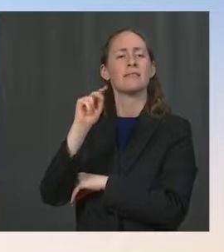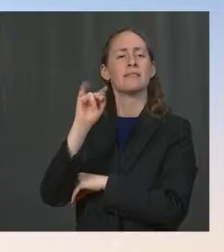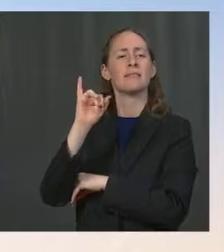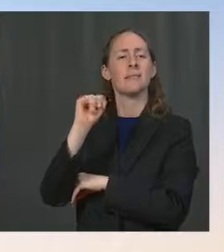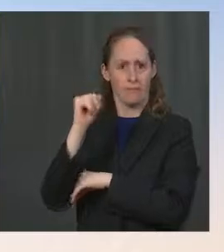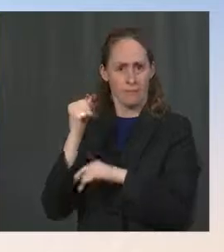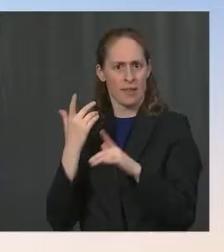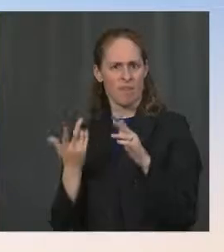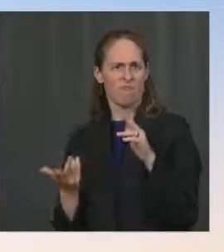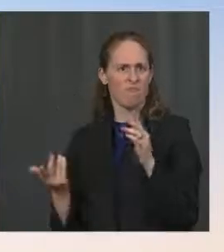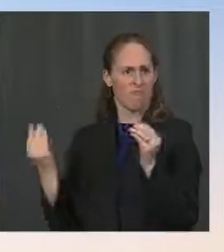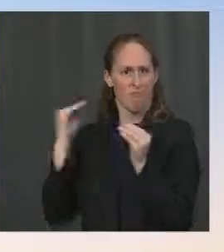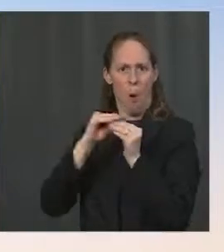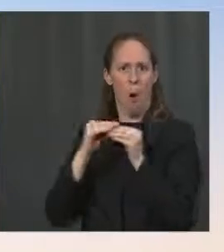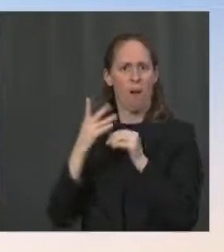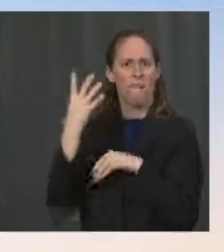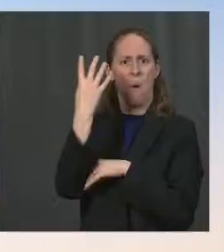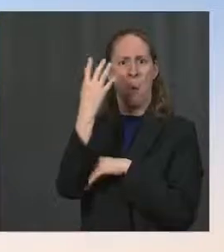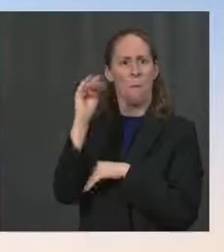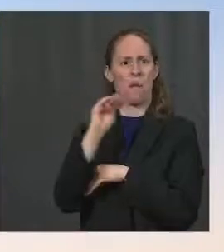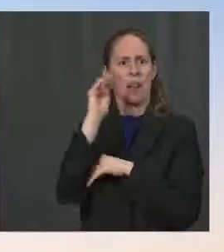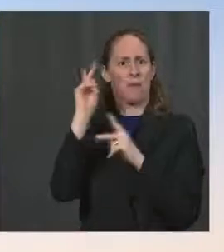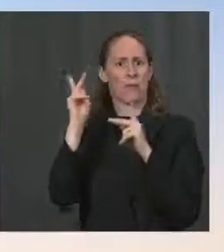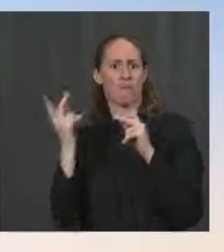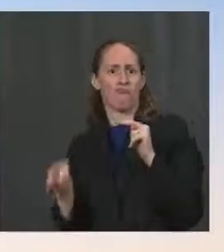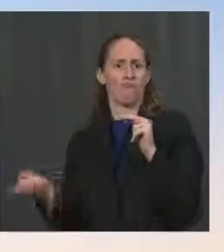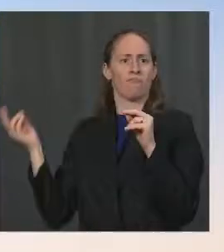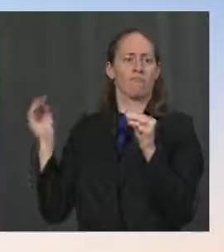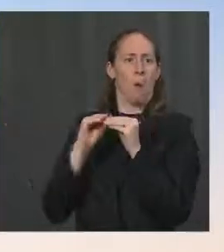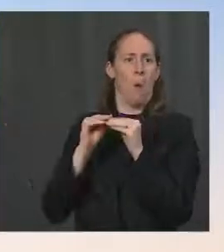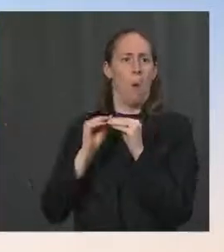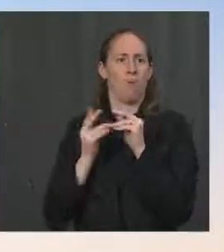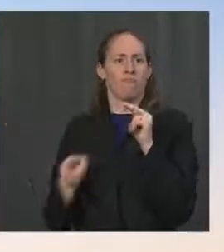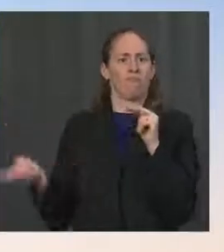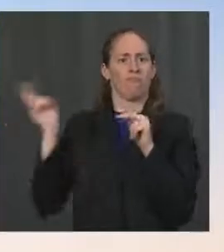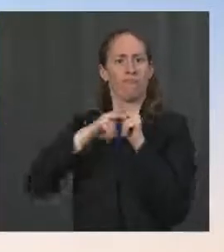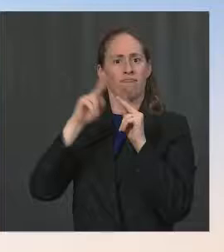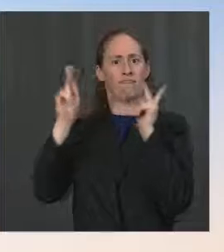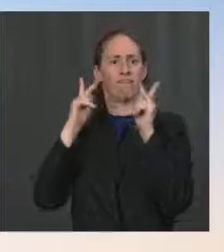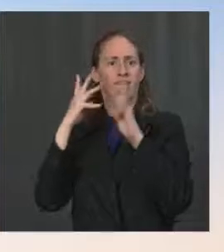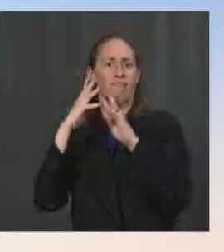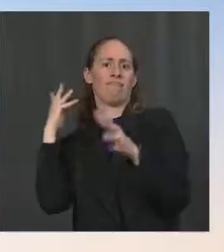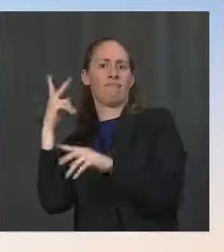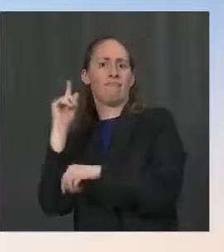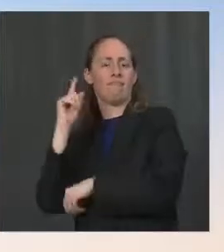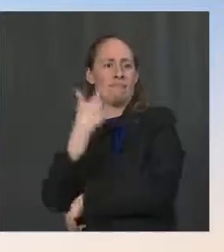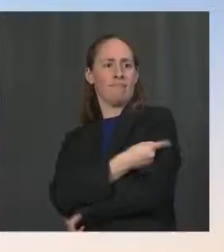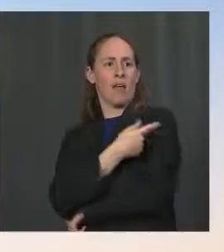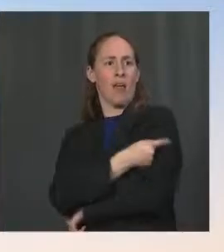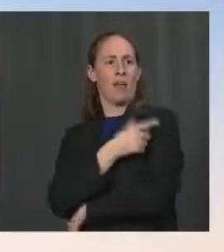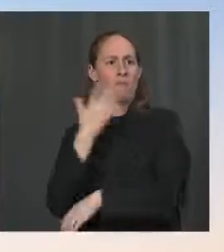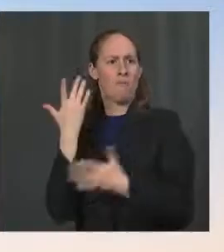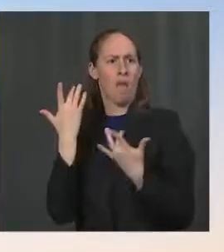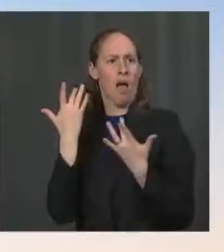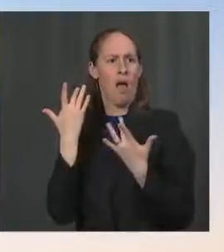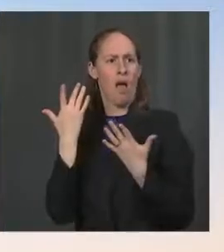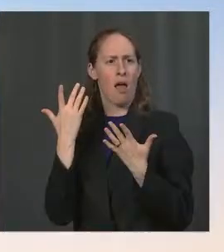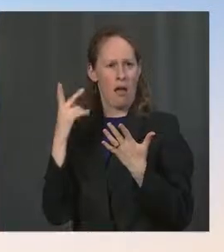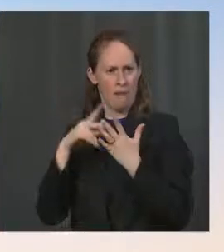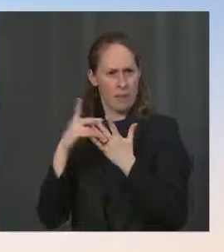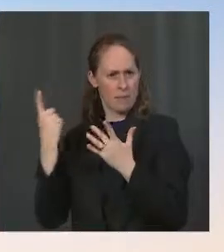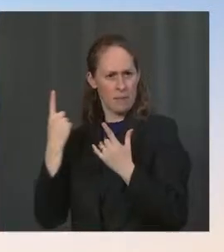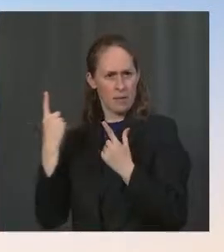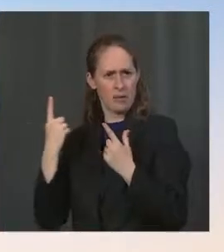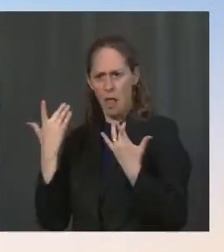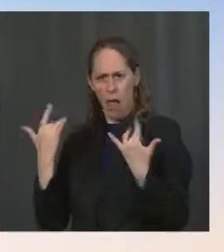shots. What does the White House think is driving that right now? And is there something specific that the federal government is doing to see that difference from July to